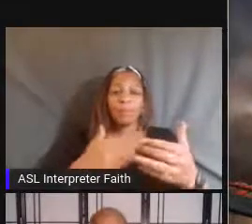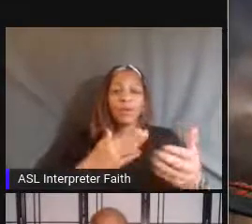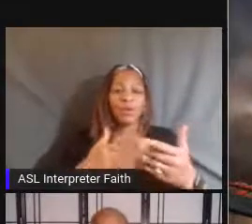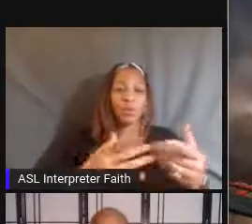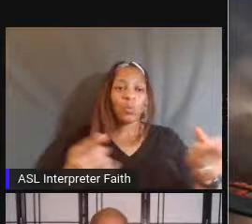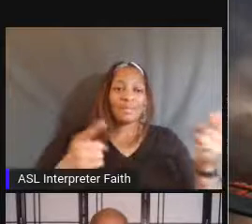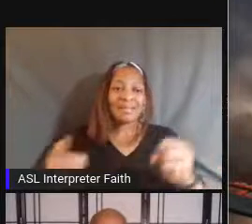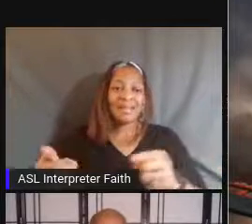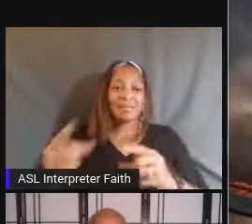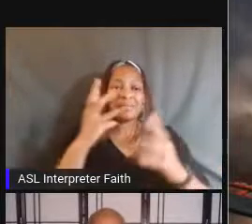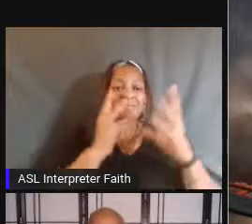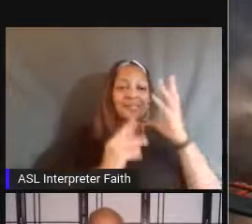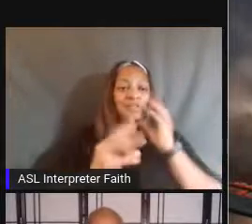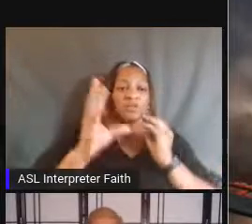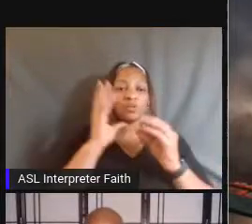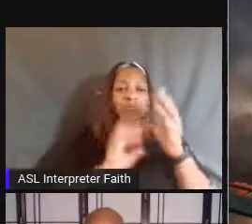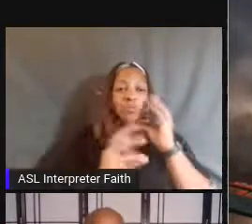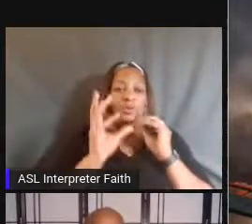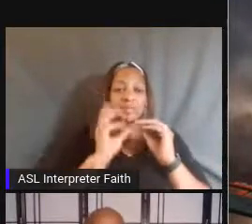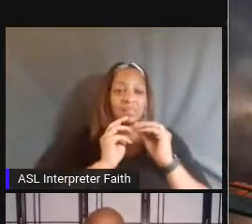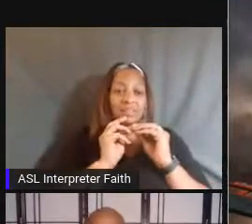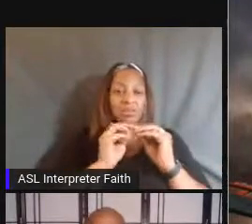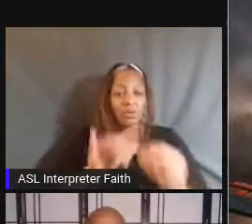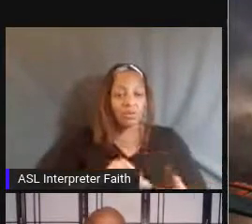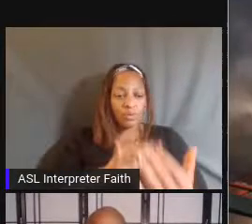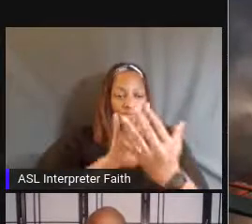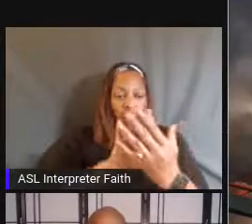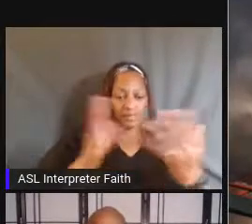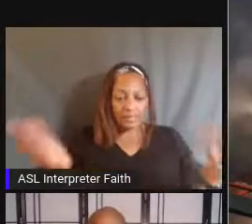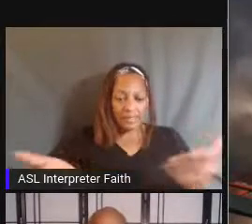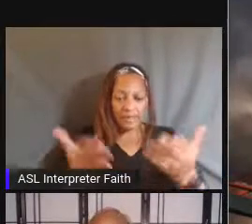being experienced, be present with it.